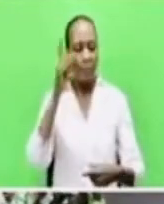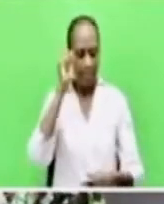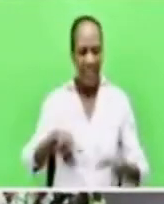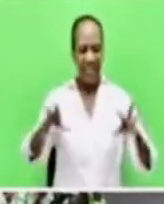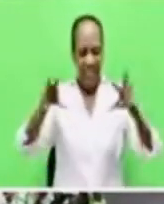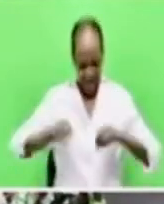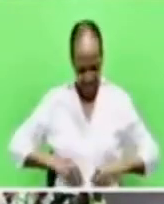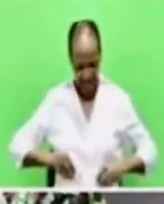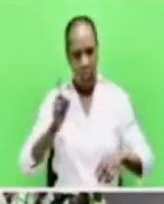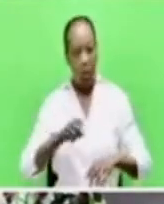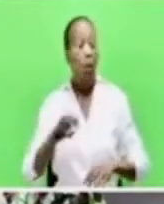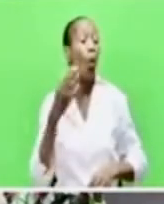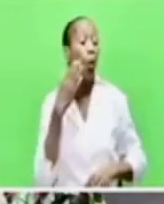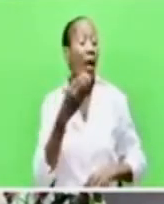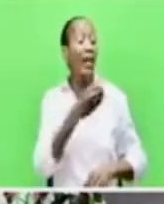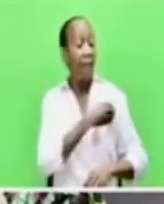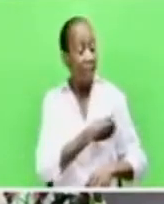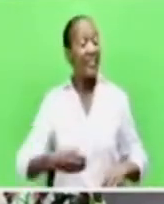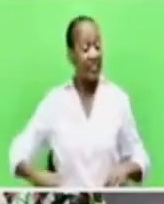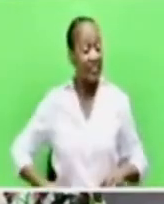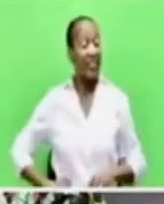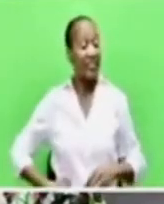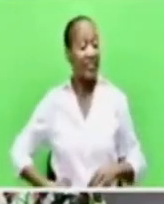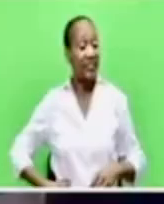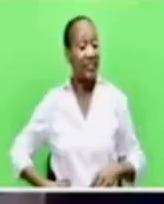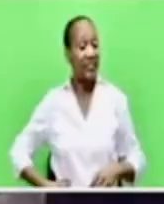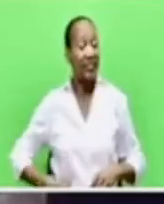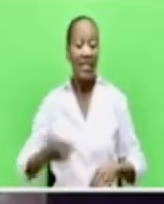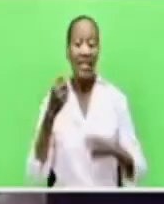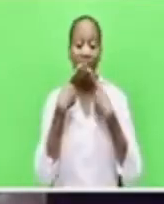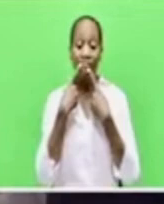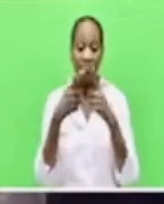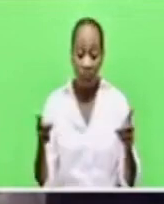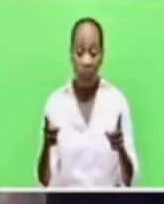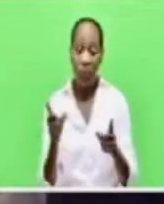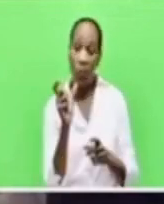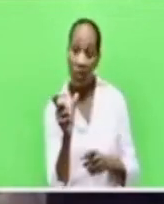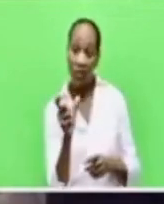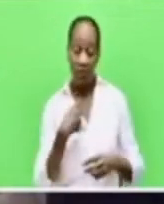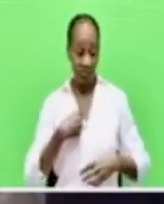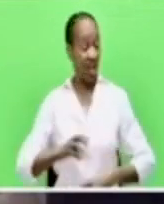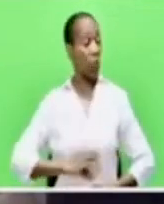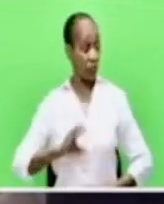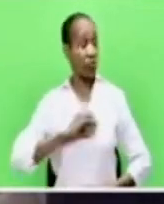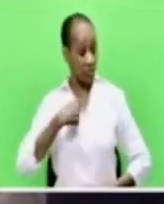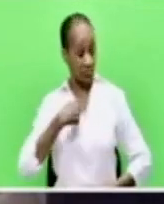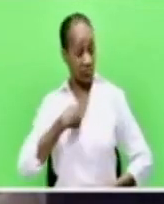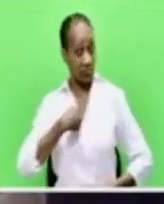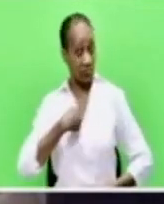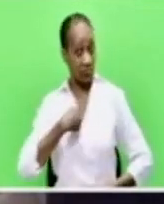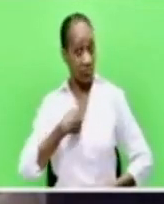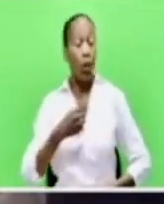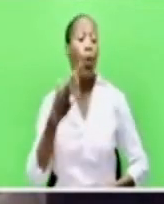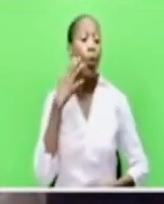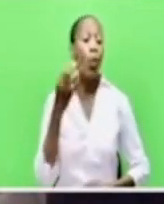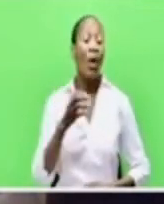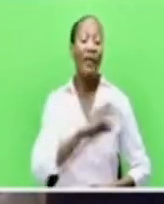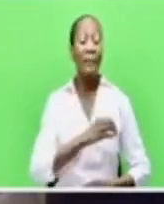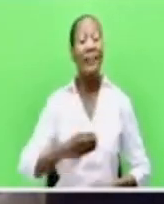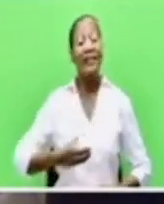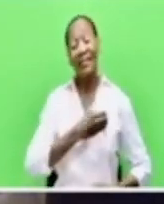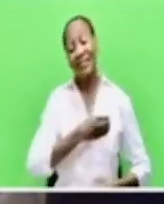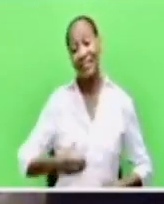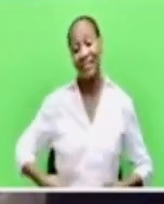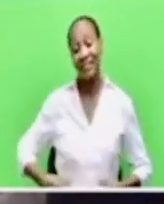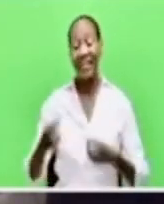that when the president speaks, that is a motion of no confidence, by the way. When the president speaks and